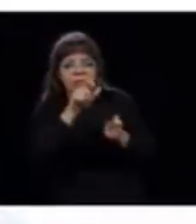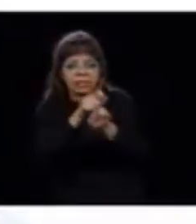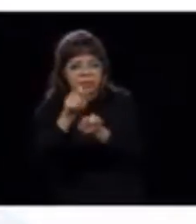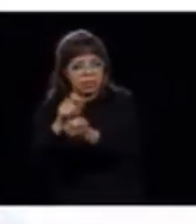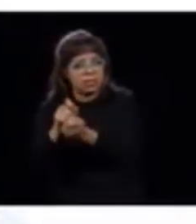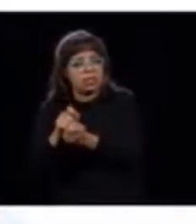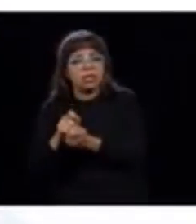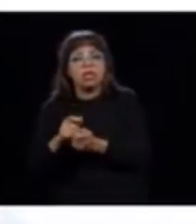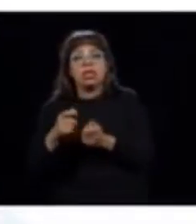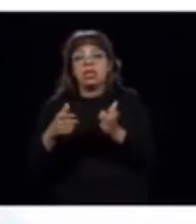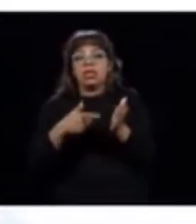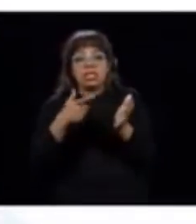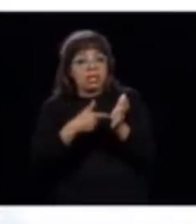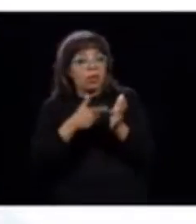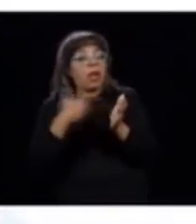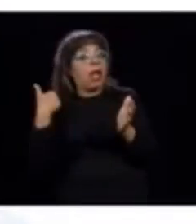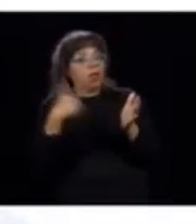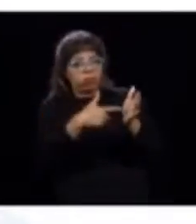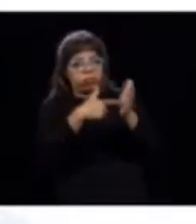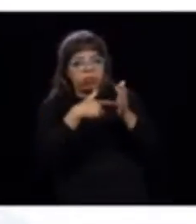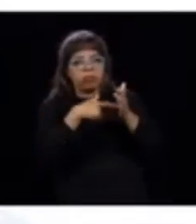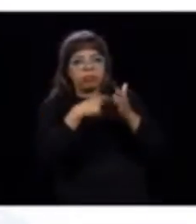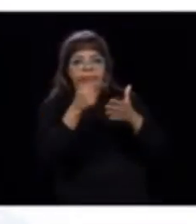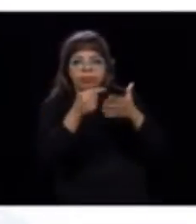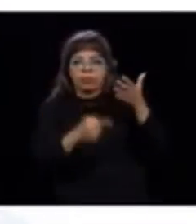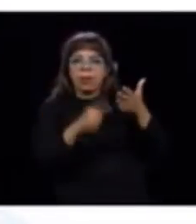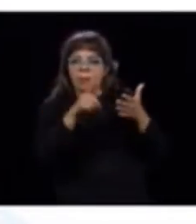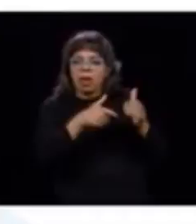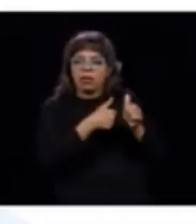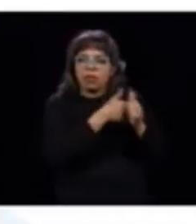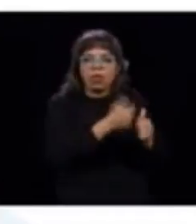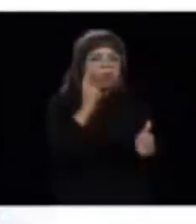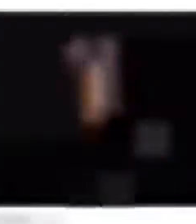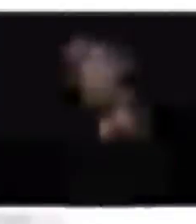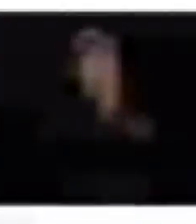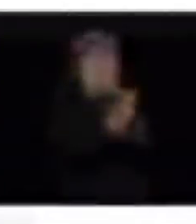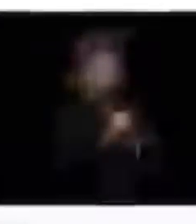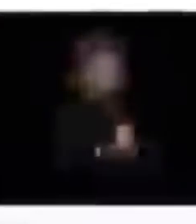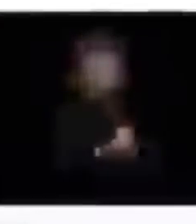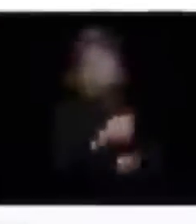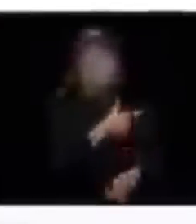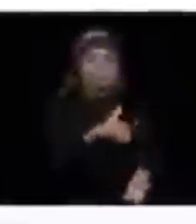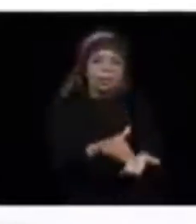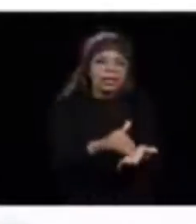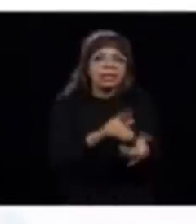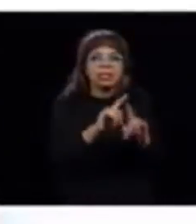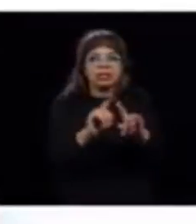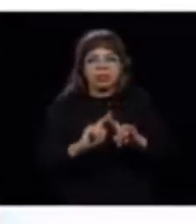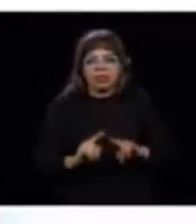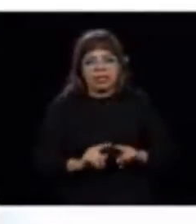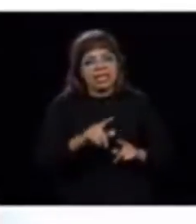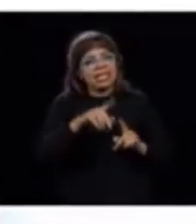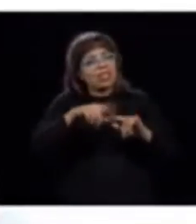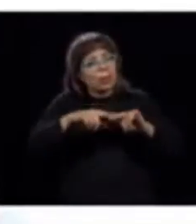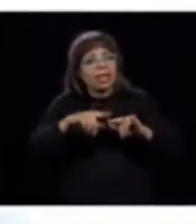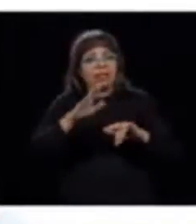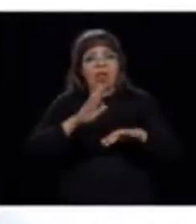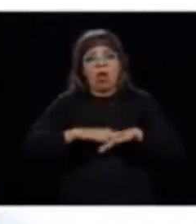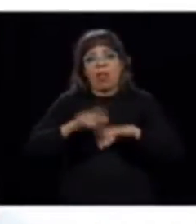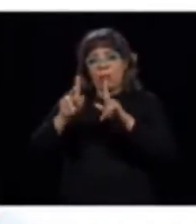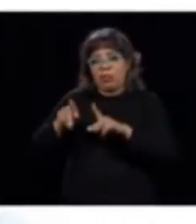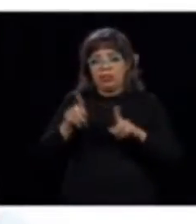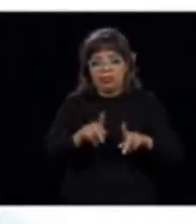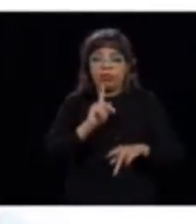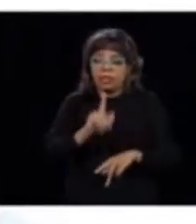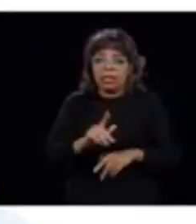and the care also that is required by that person. So we're going to look into that situation. Next question. And when things start